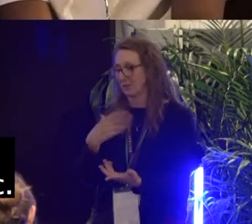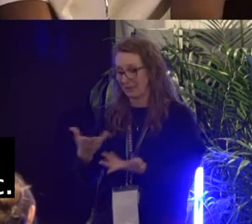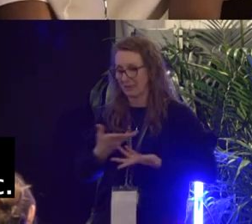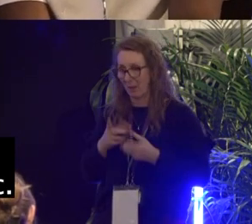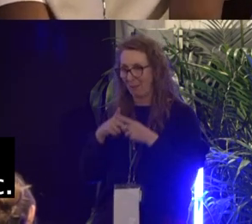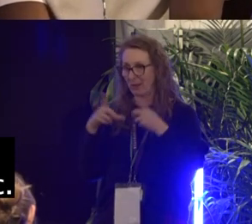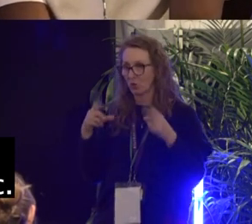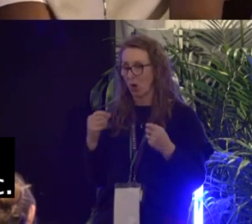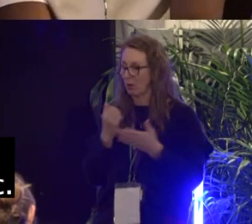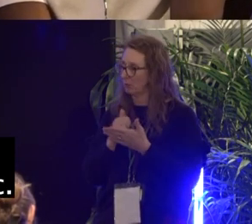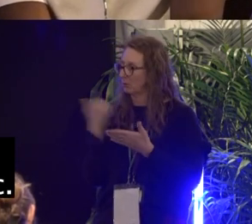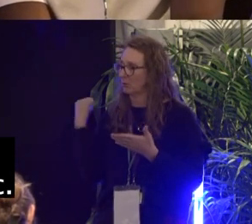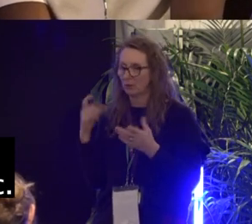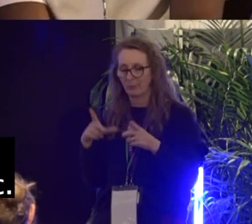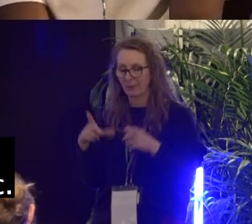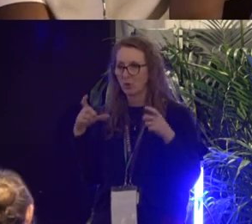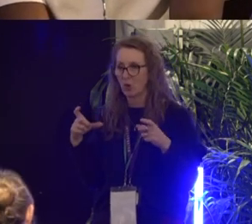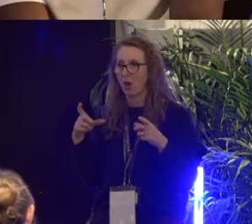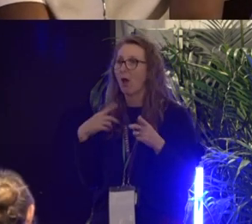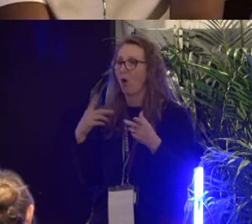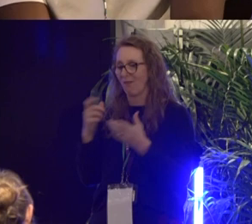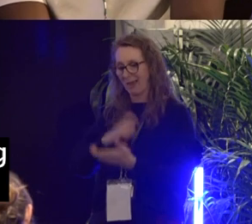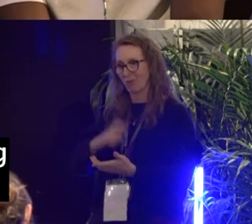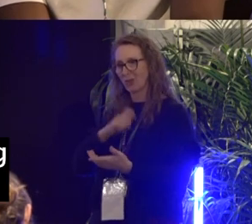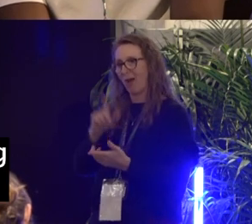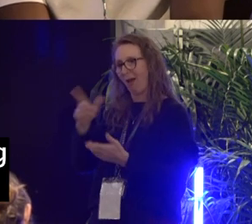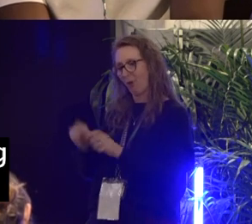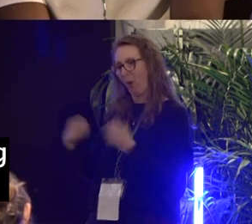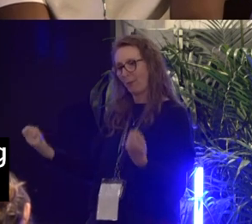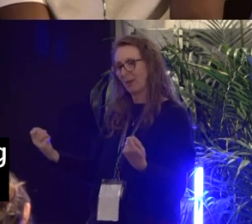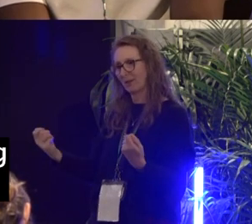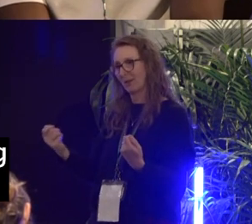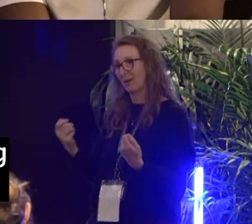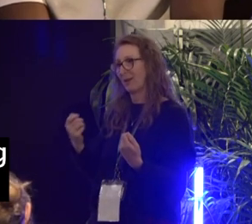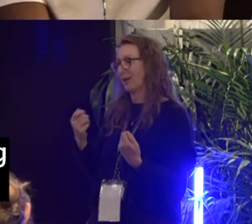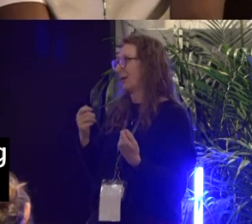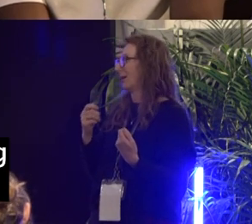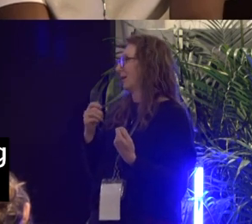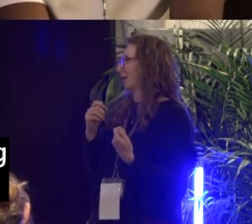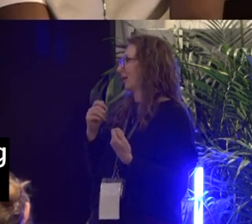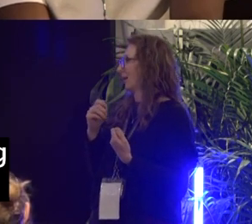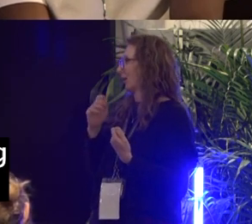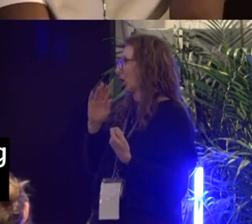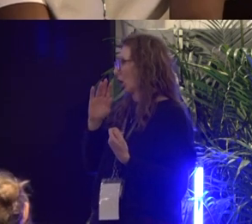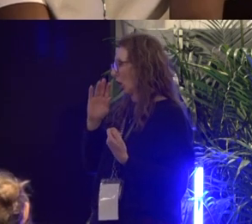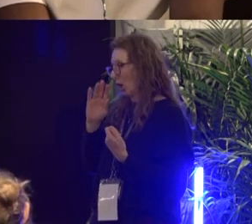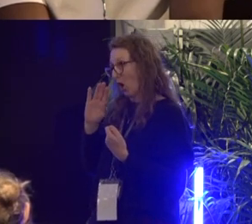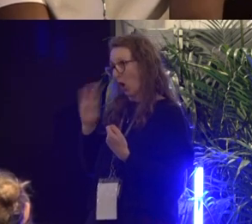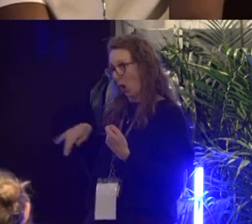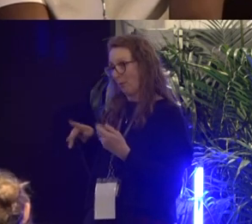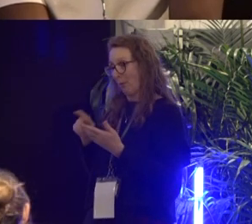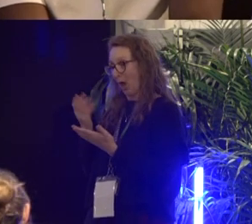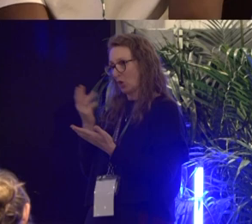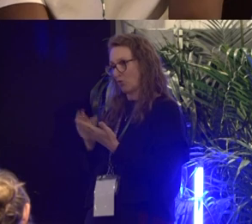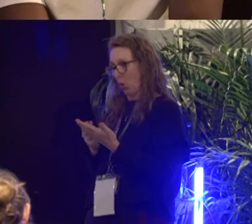it was a fabulous picture of one of the characters from the comic. I got home to the hotel I was staying in, and I drew on the back of it, and I drew